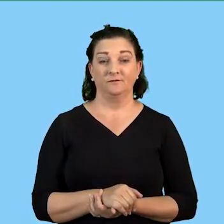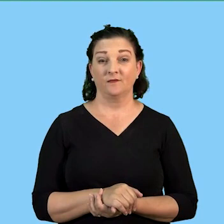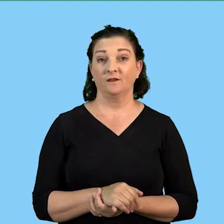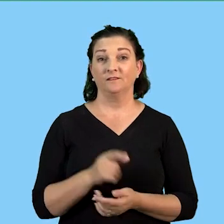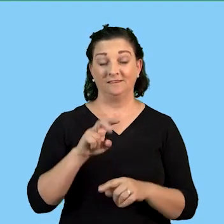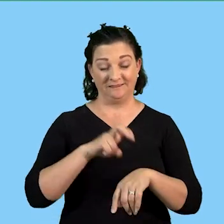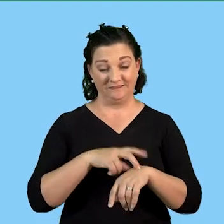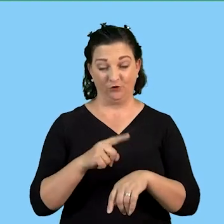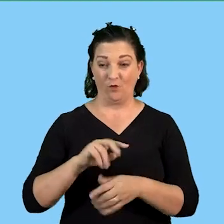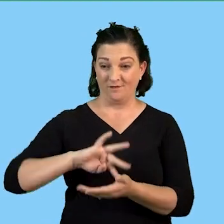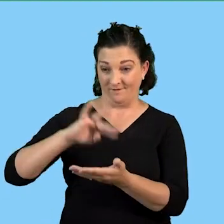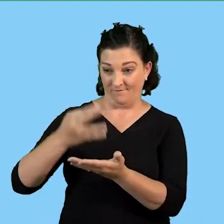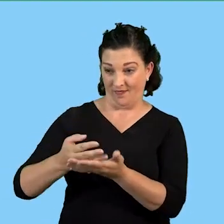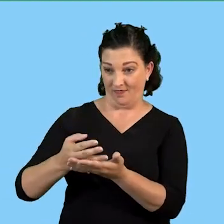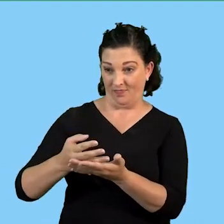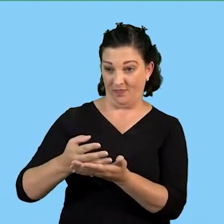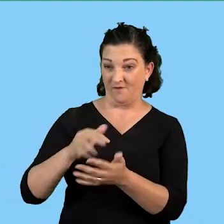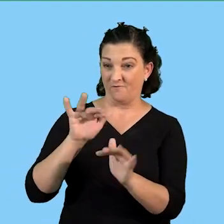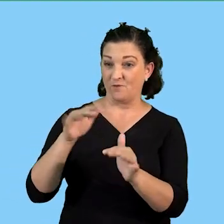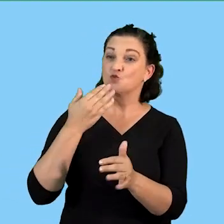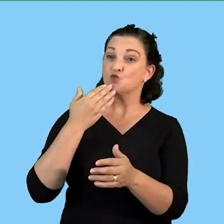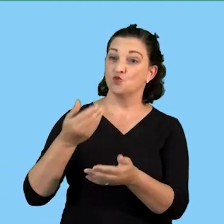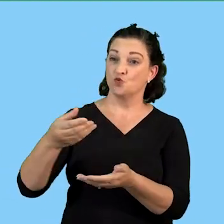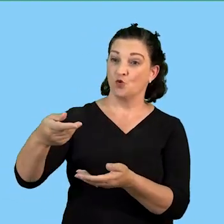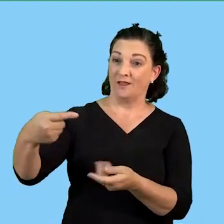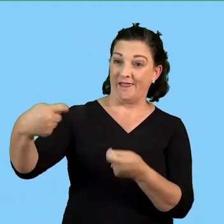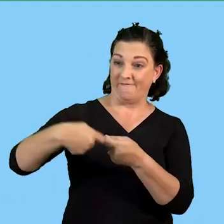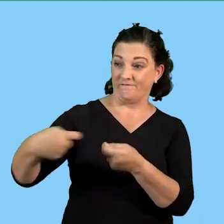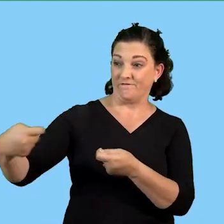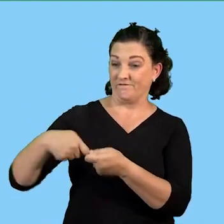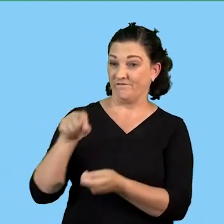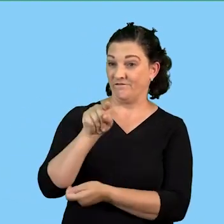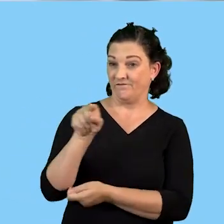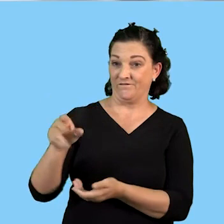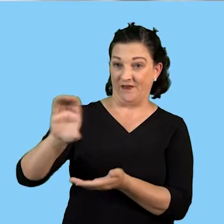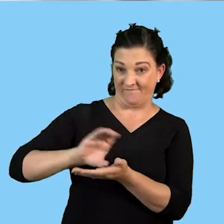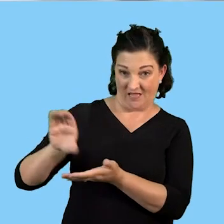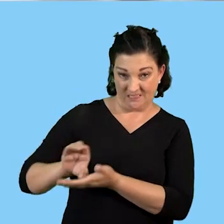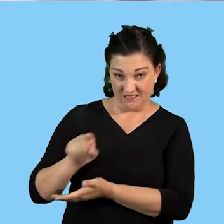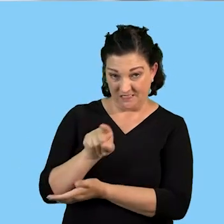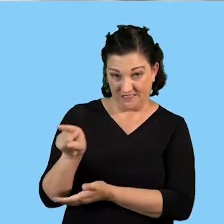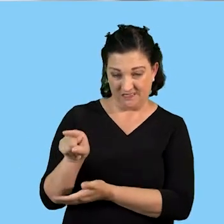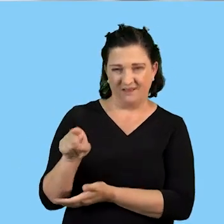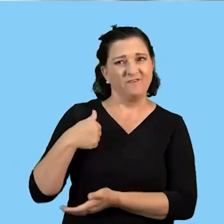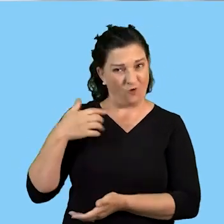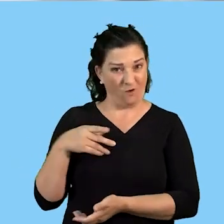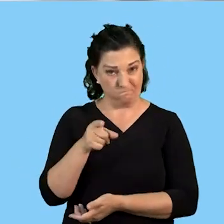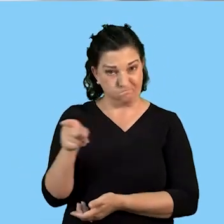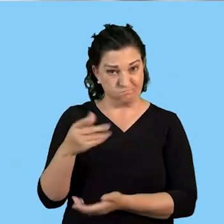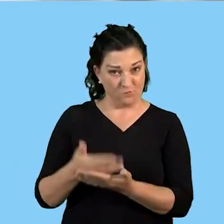of a business plan. Is to obtain funding from investors. A business plan assists